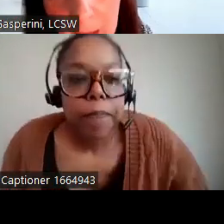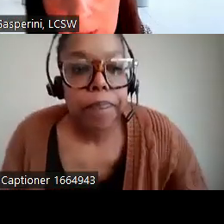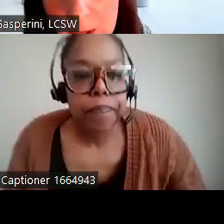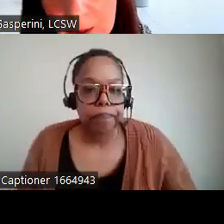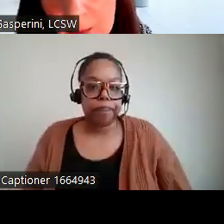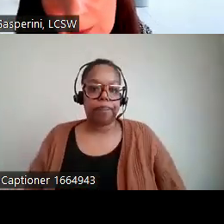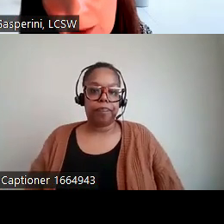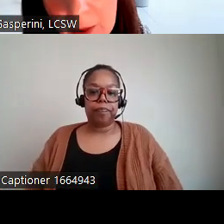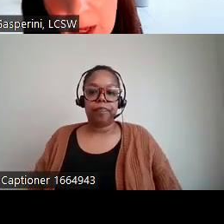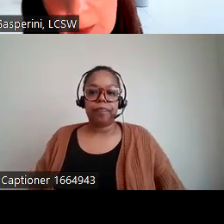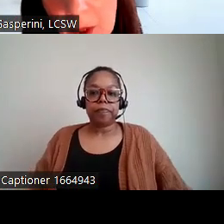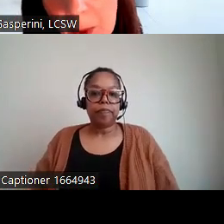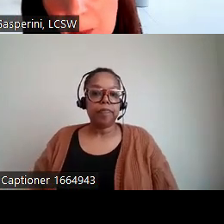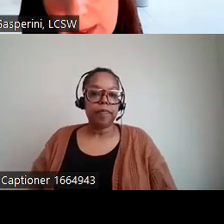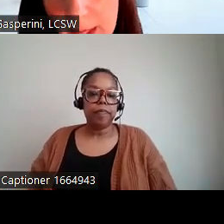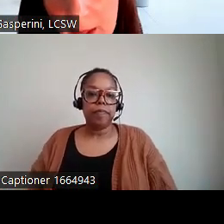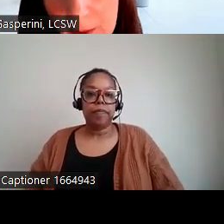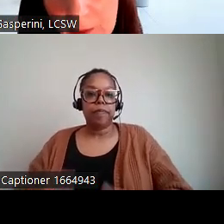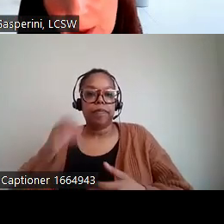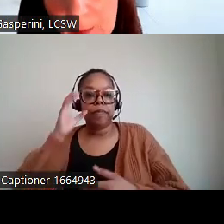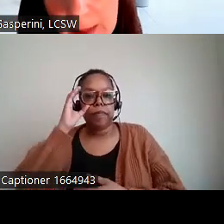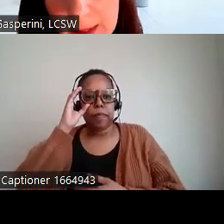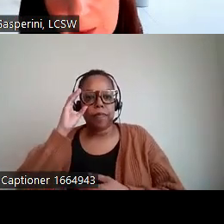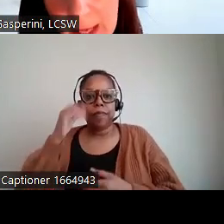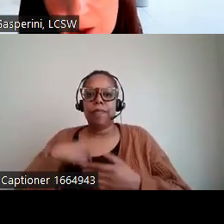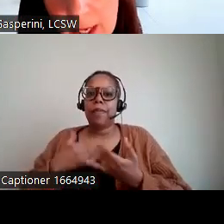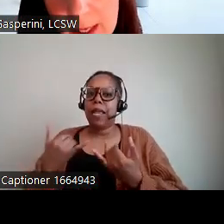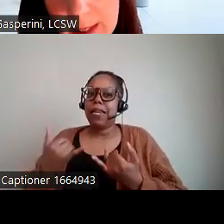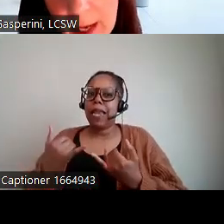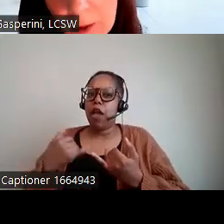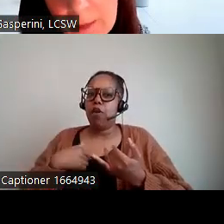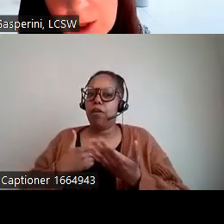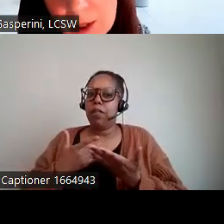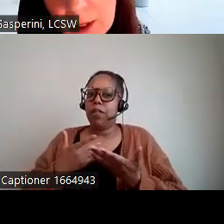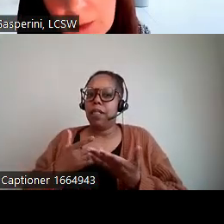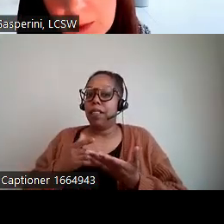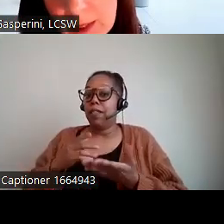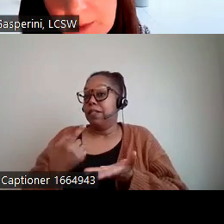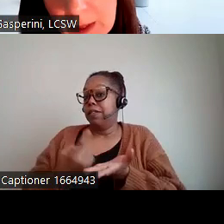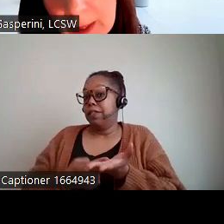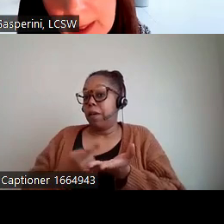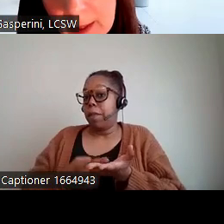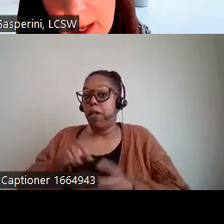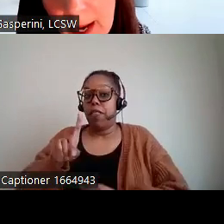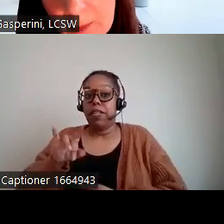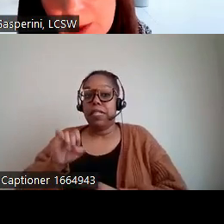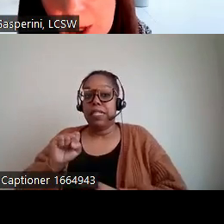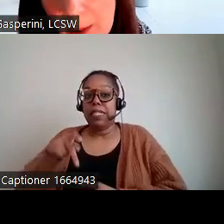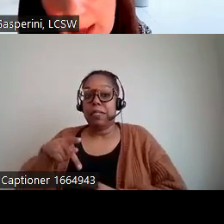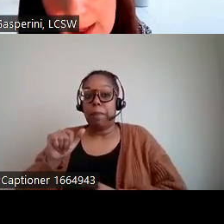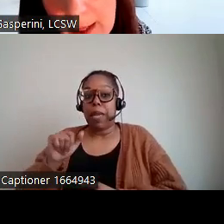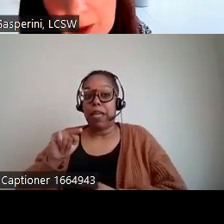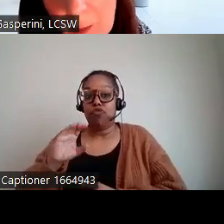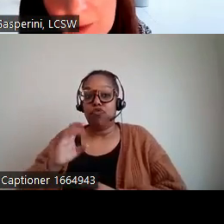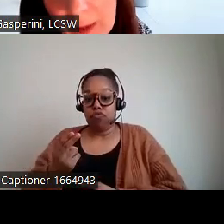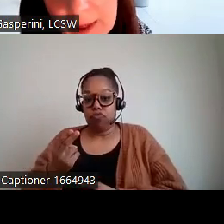I want to talk a little bit about components of the dispatch. And I already mentioned that we do a safety plan, and I'm going to talk about